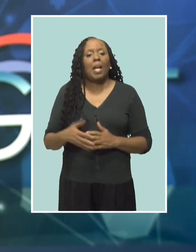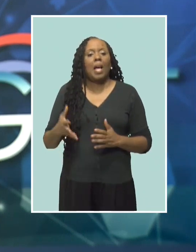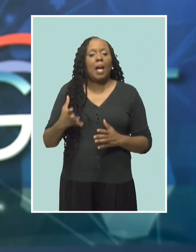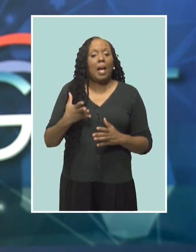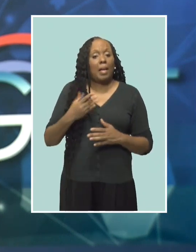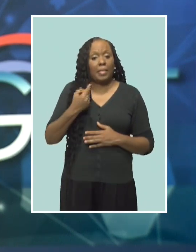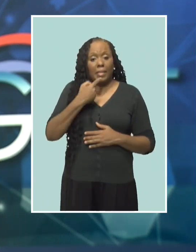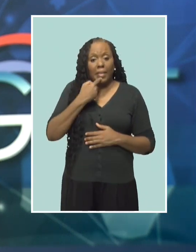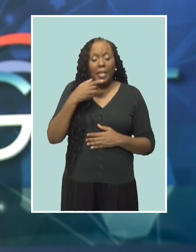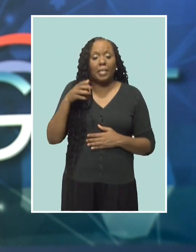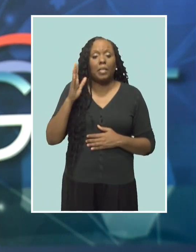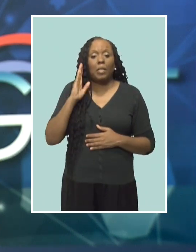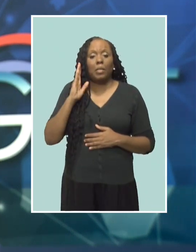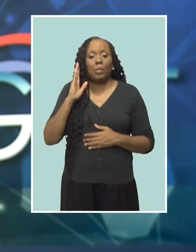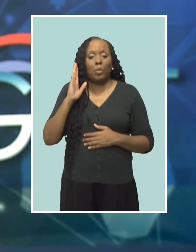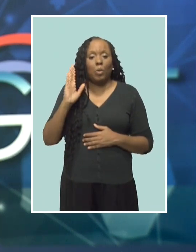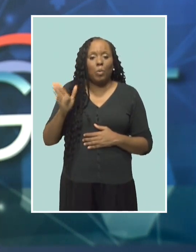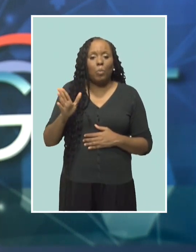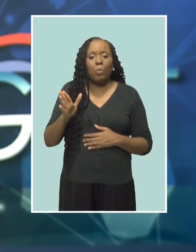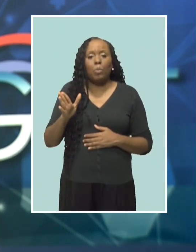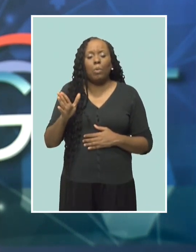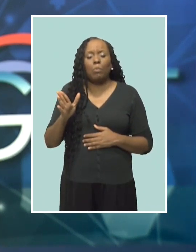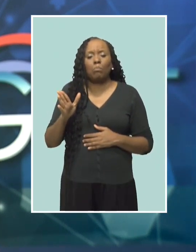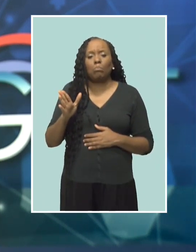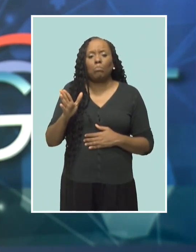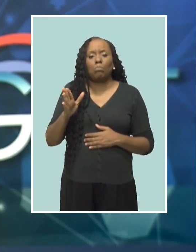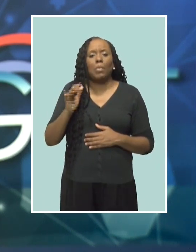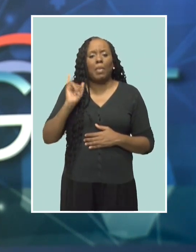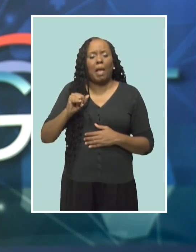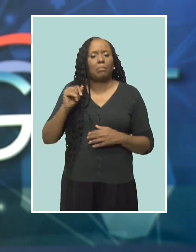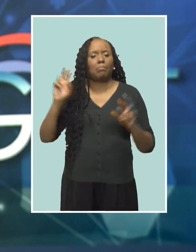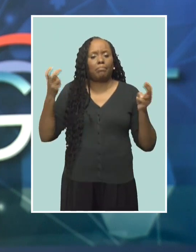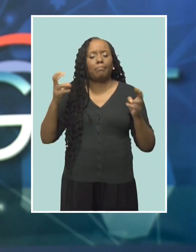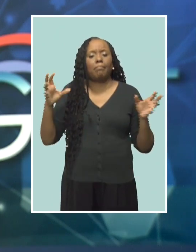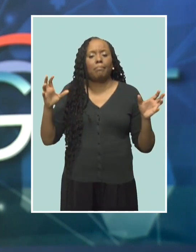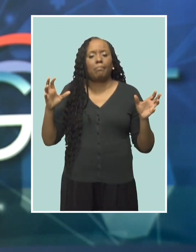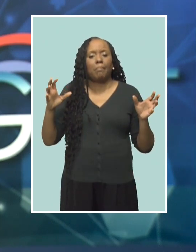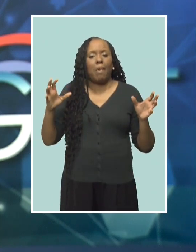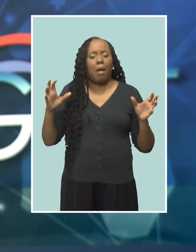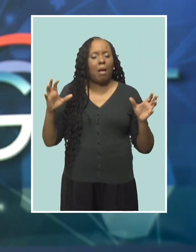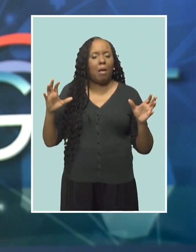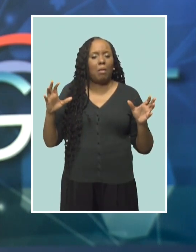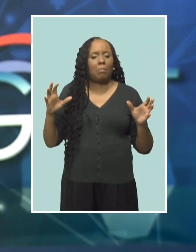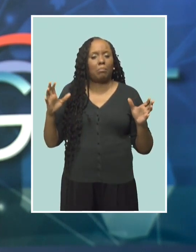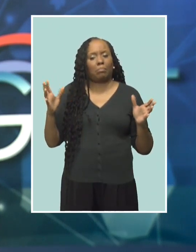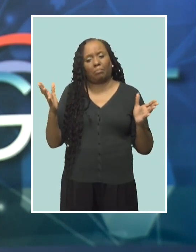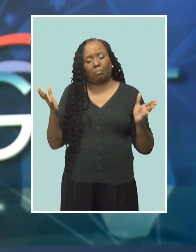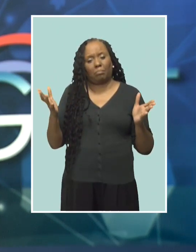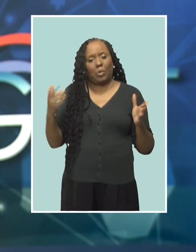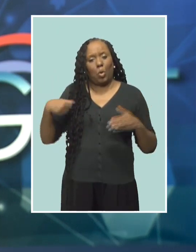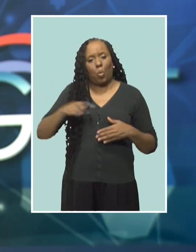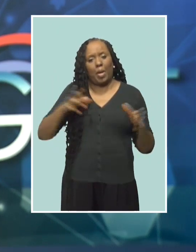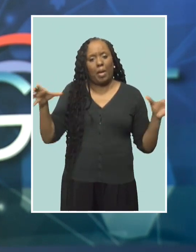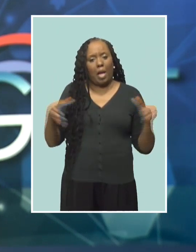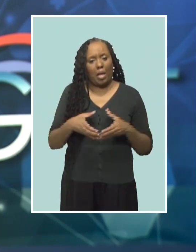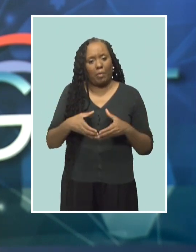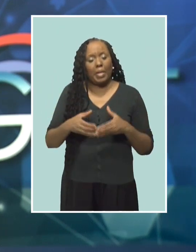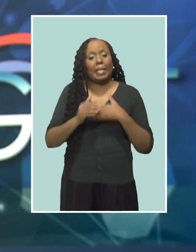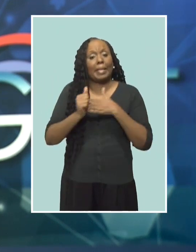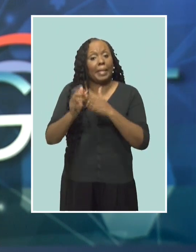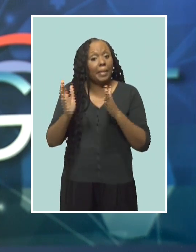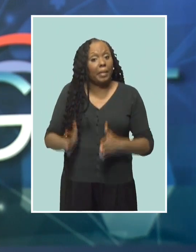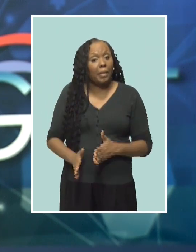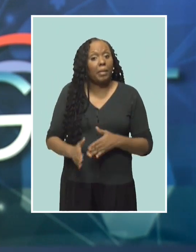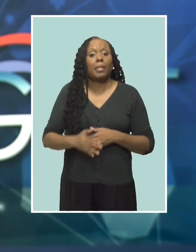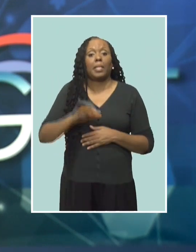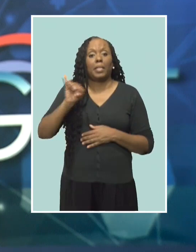the initiative is Come Long Home. Senator Munro-Knight said the Secretariat will be led by former Minister Senator John King, who has